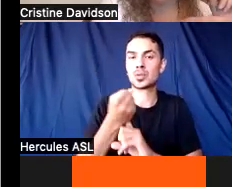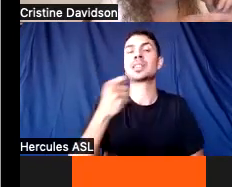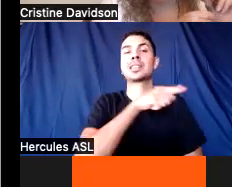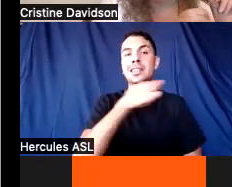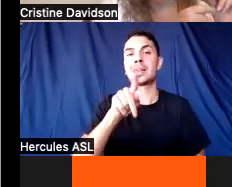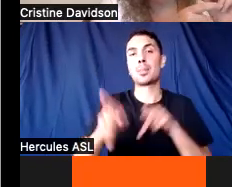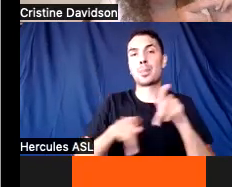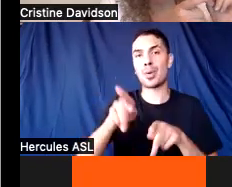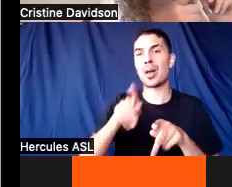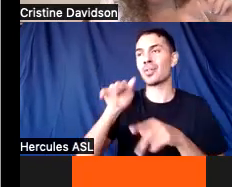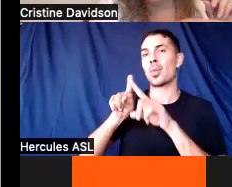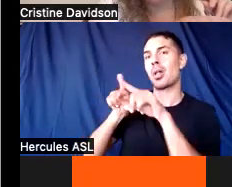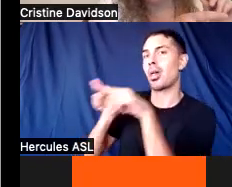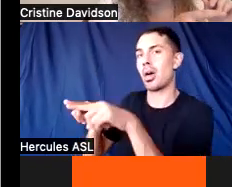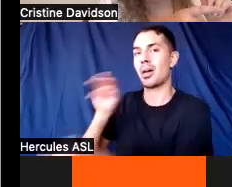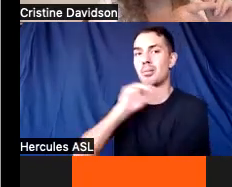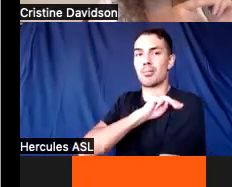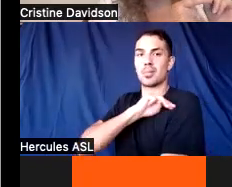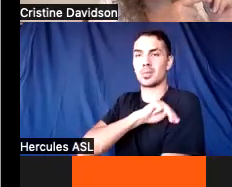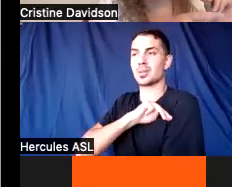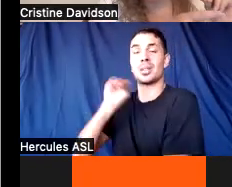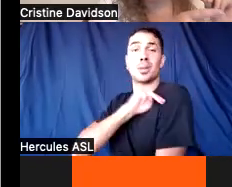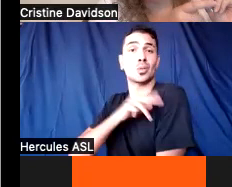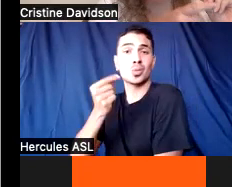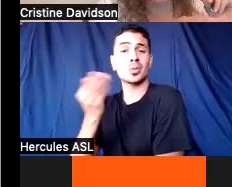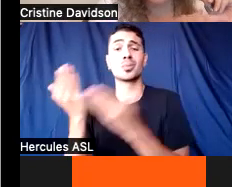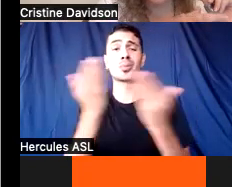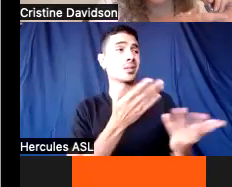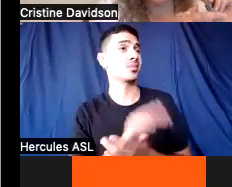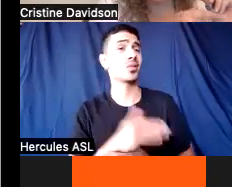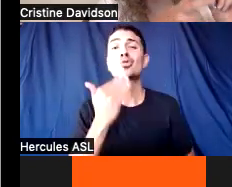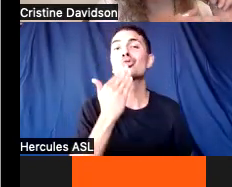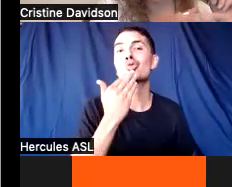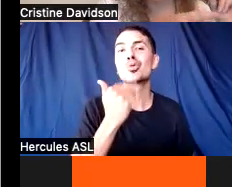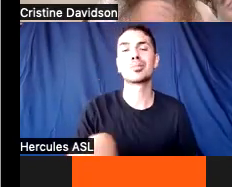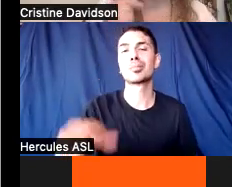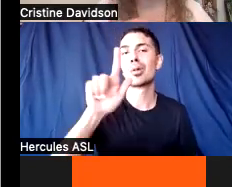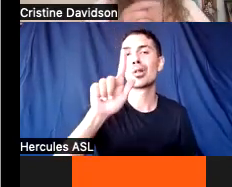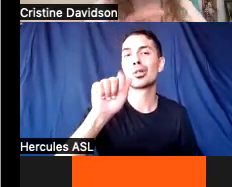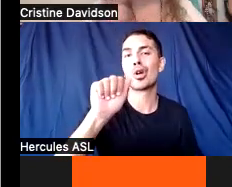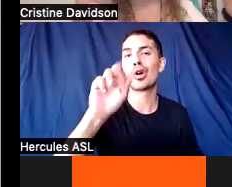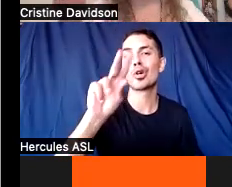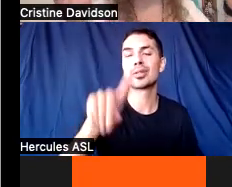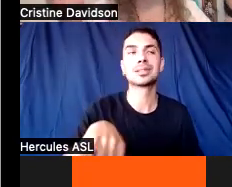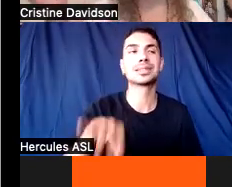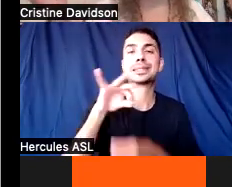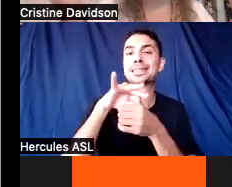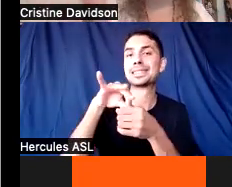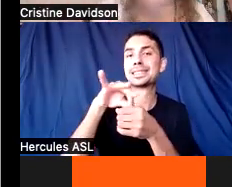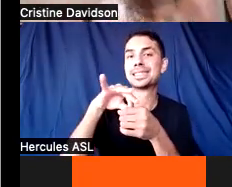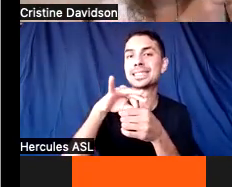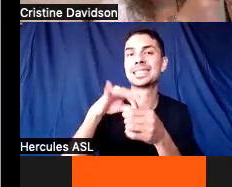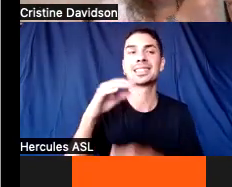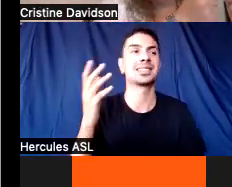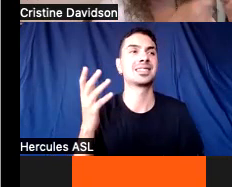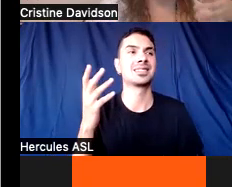in flour, lard, sugar, tea, those kinds of things, and getting the people dependent on